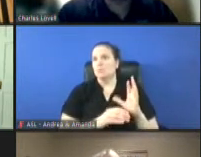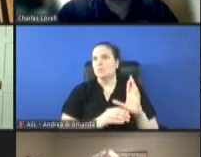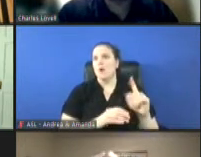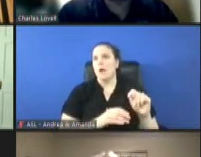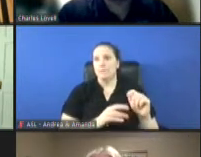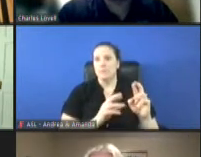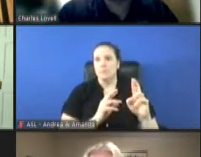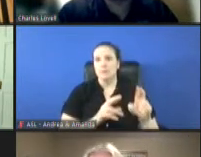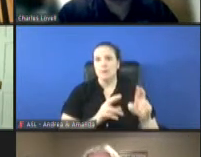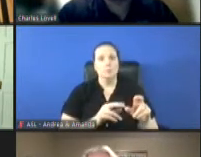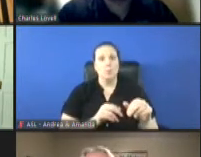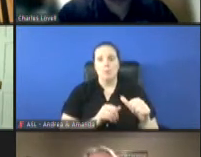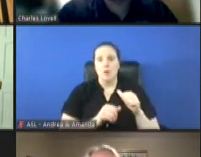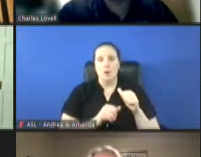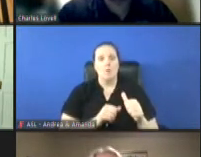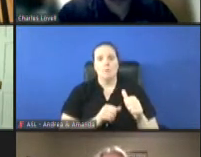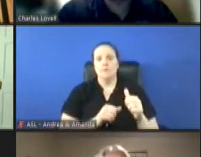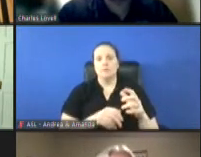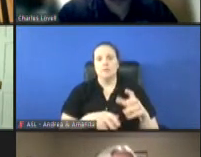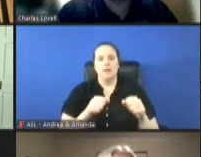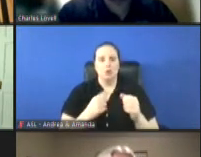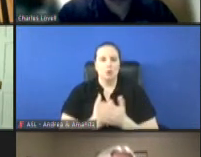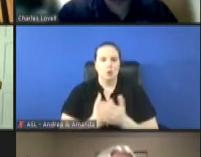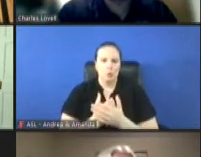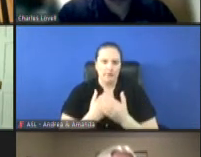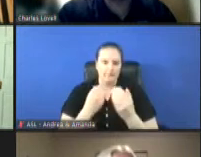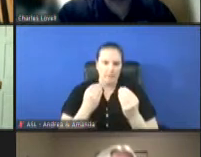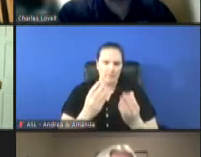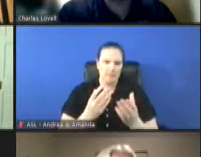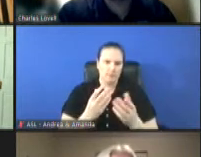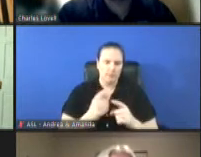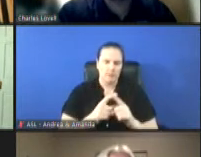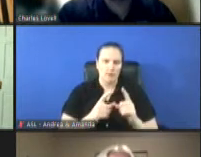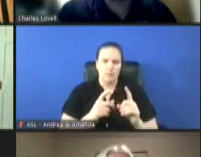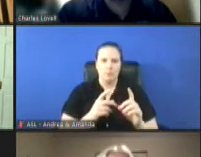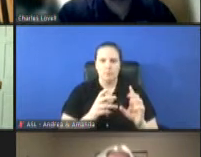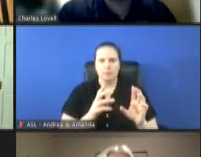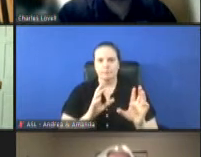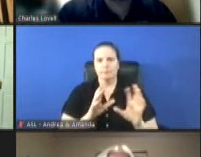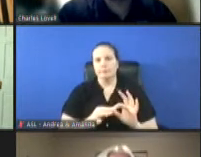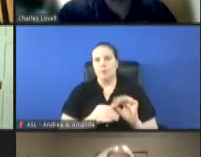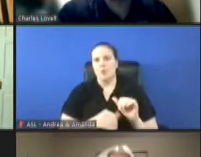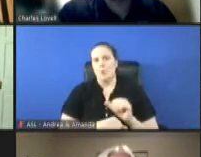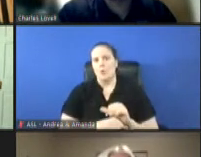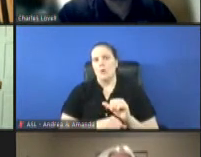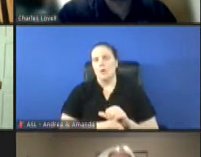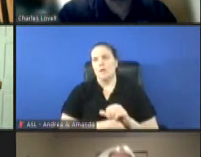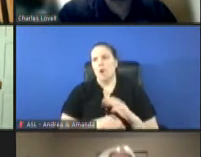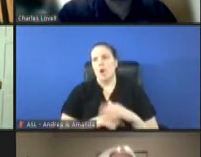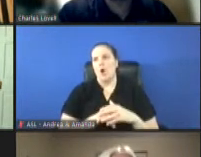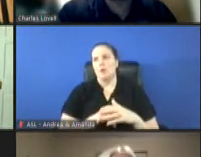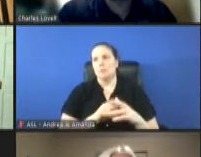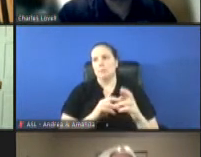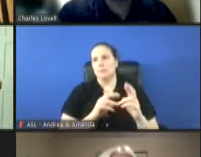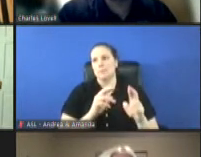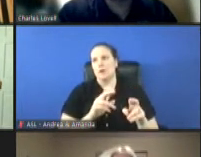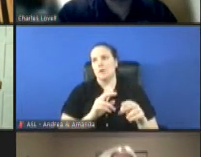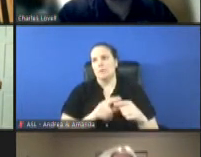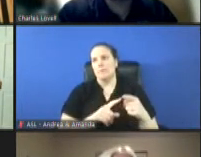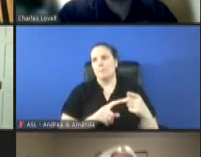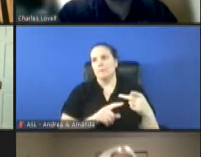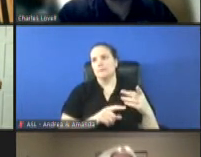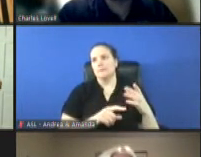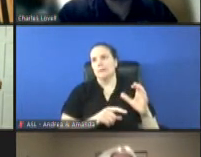response. So we won't be taking any new information. We'll be jointly working on the response from the